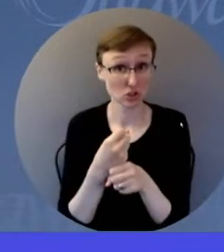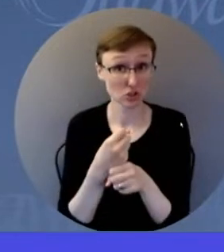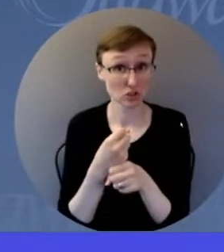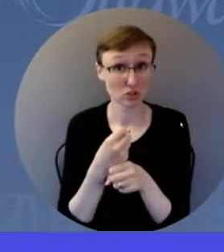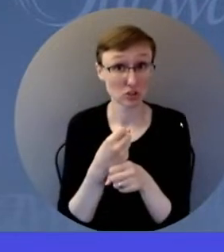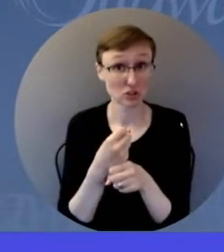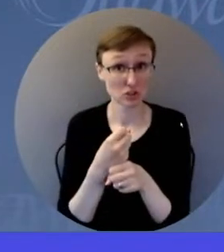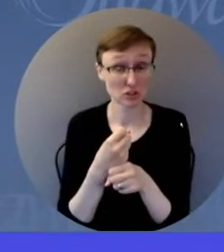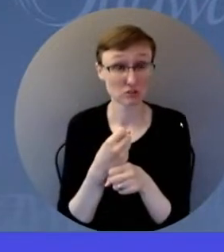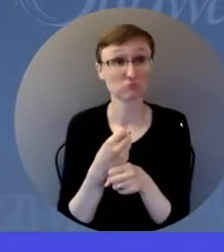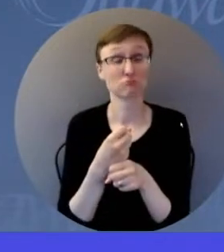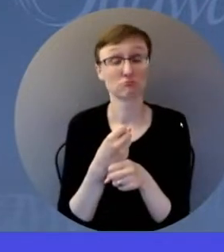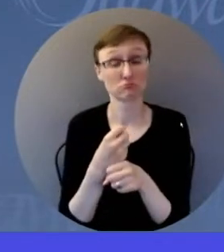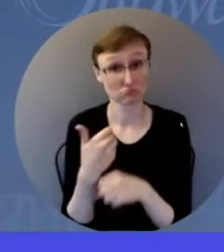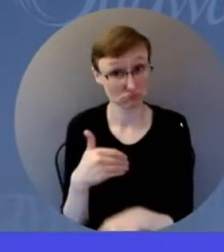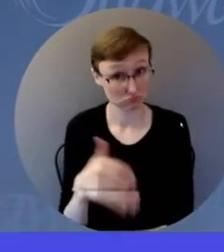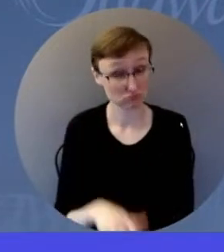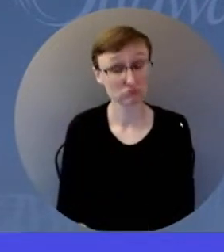So